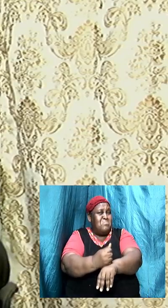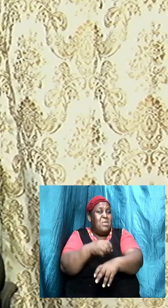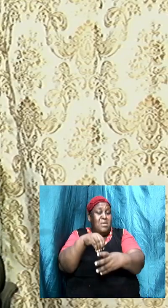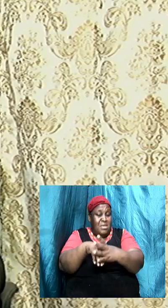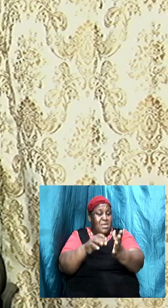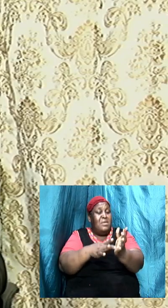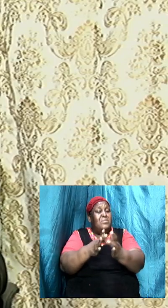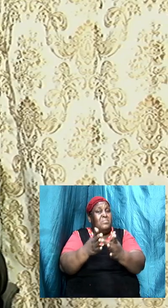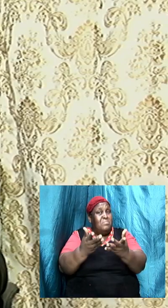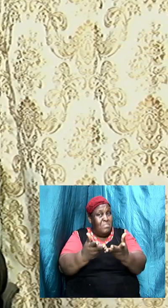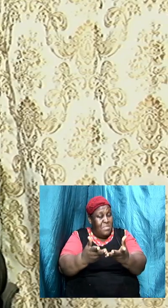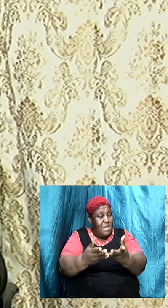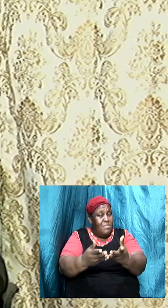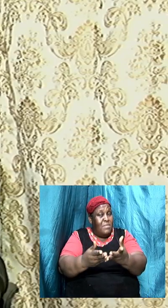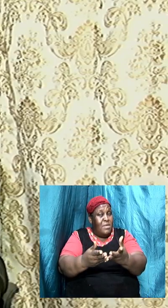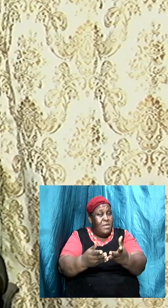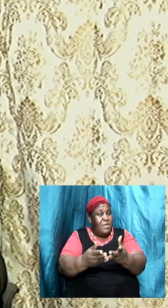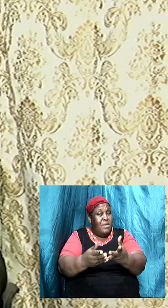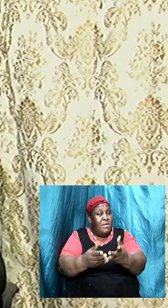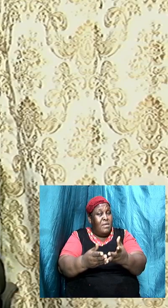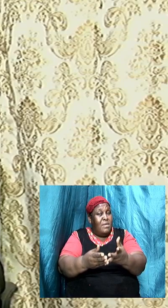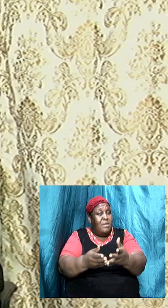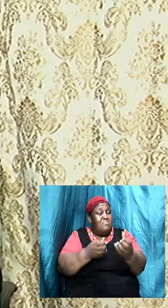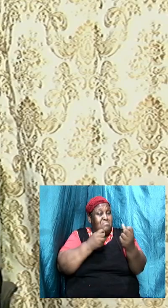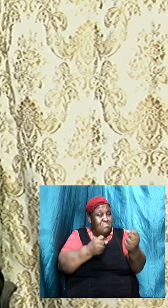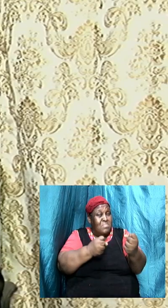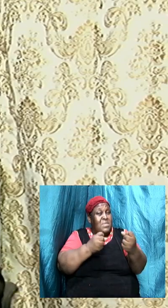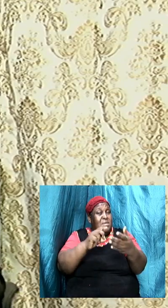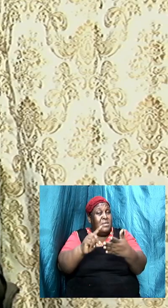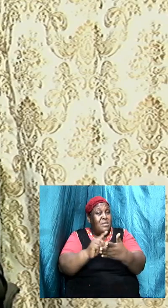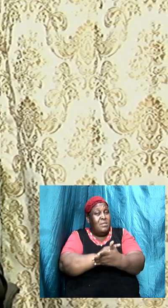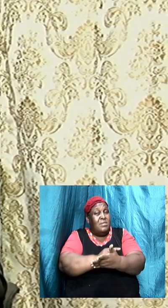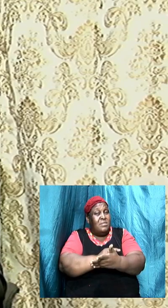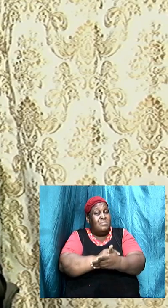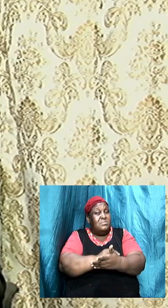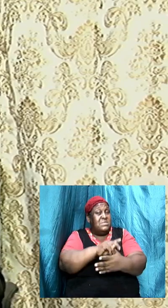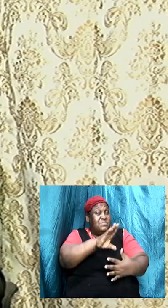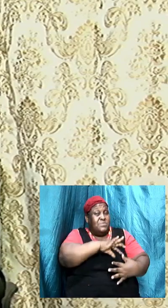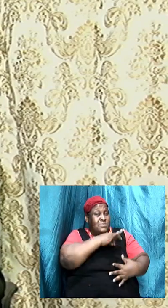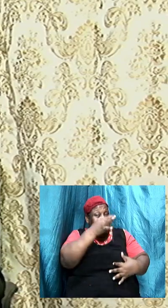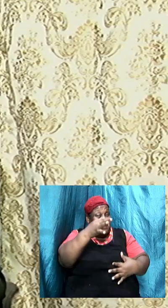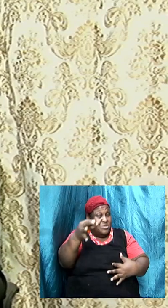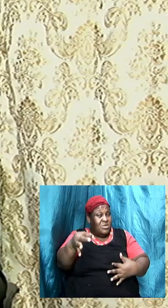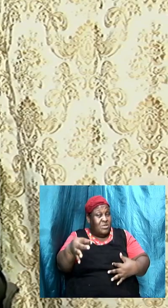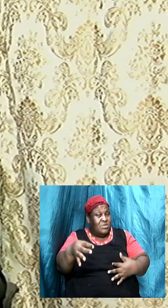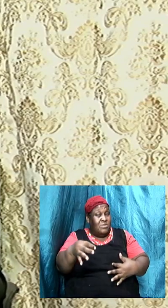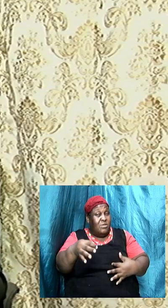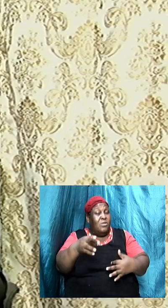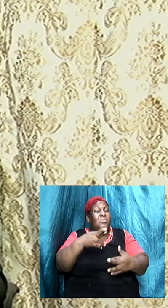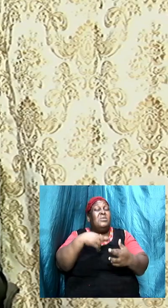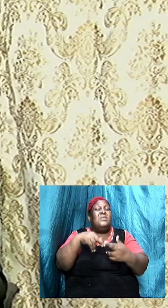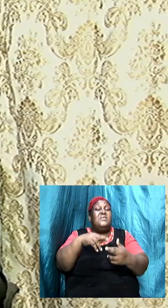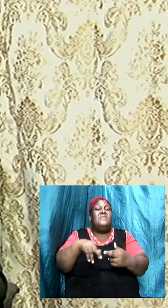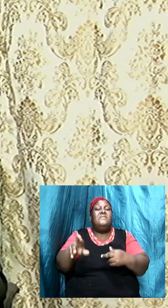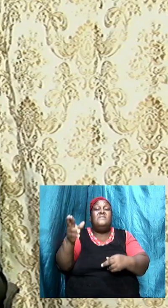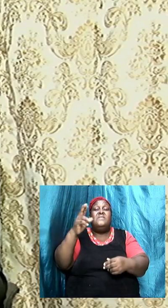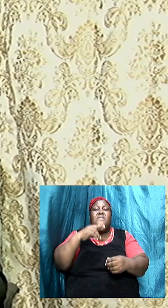refers to spiritually related field of study, right? The Bible says of